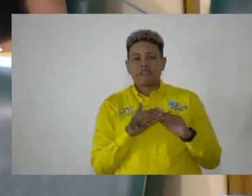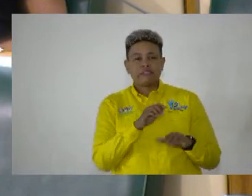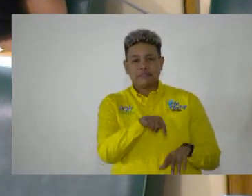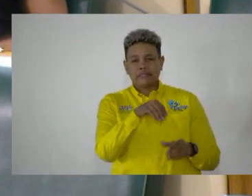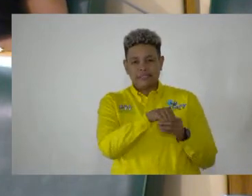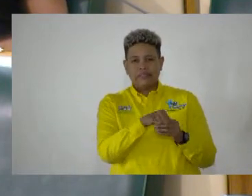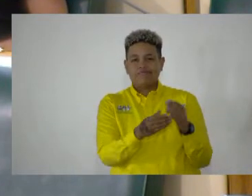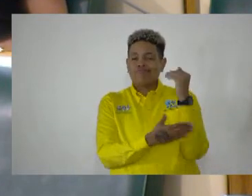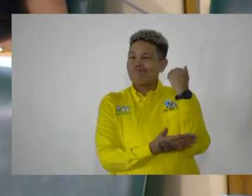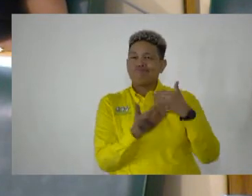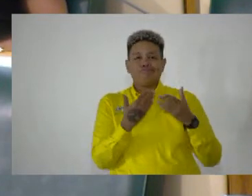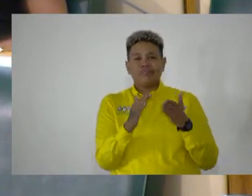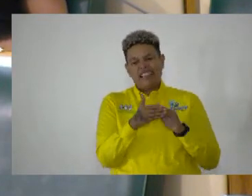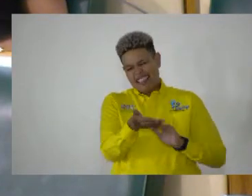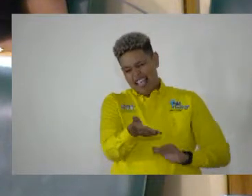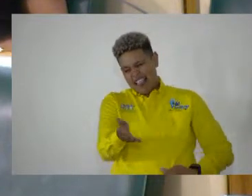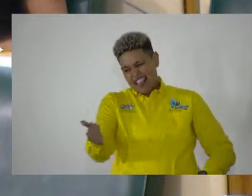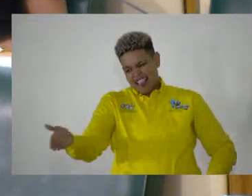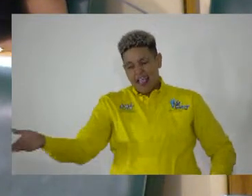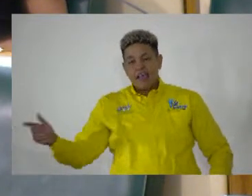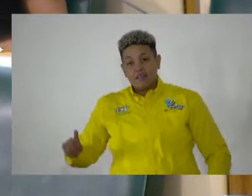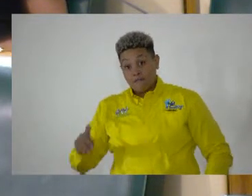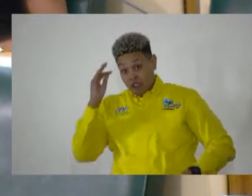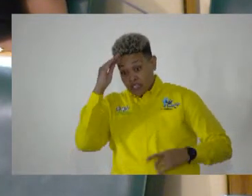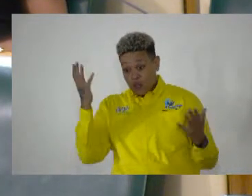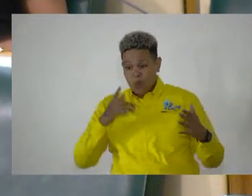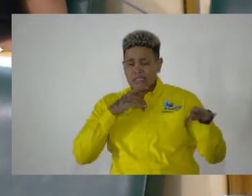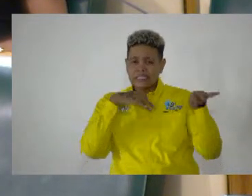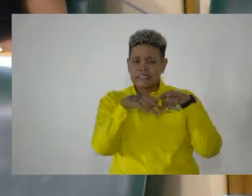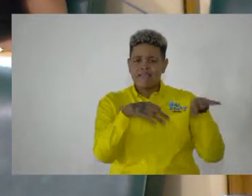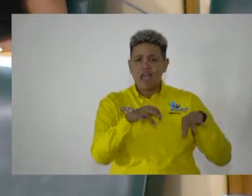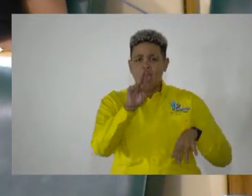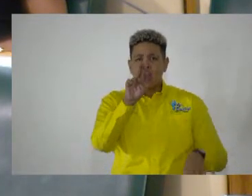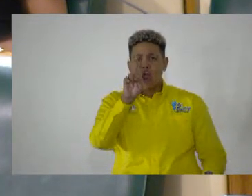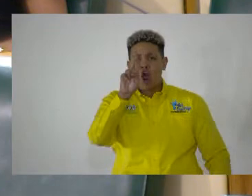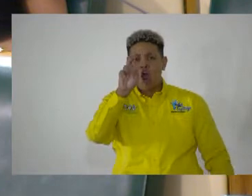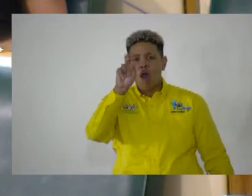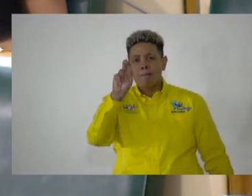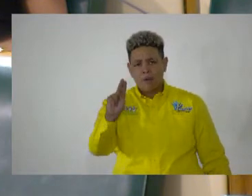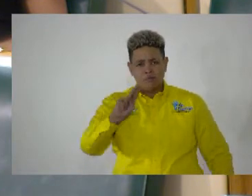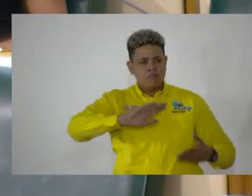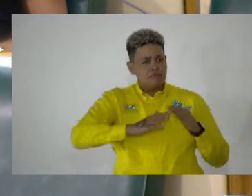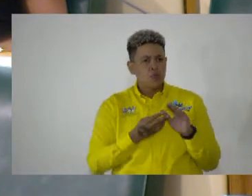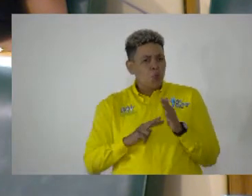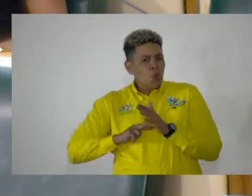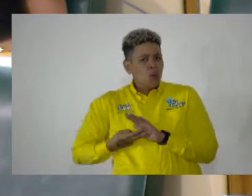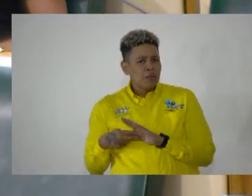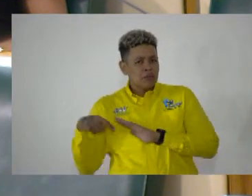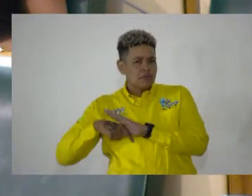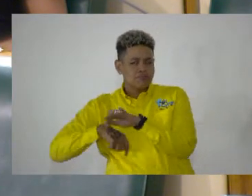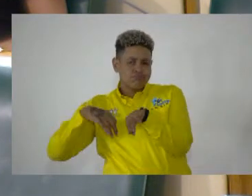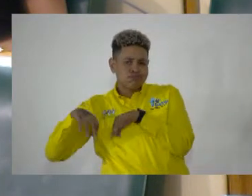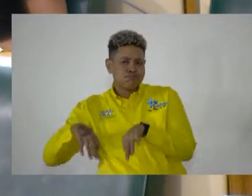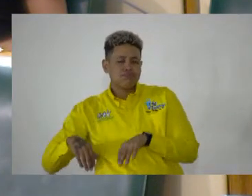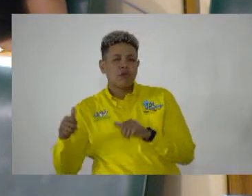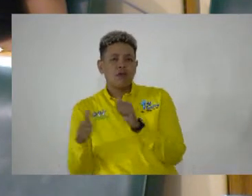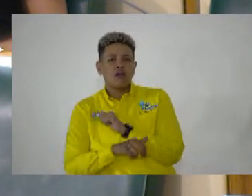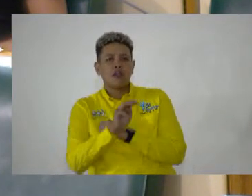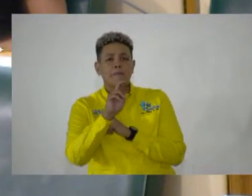Then you would want to consider what is defined as urban under the various municipal